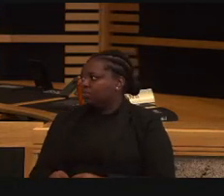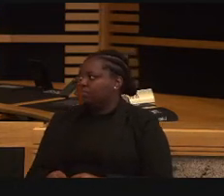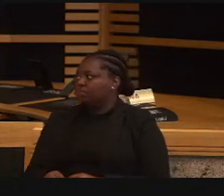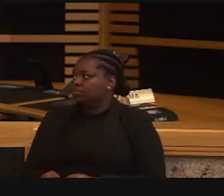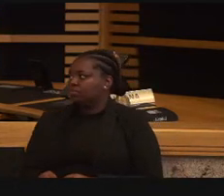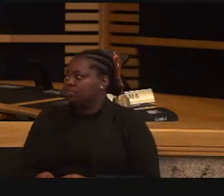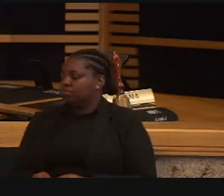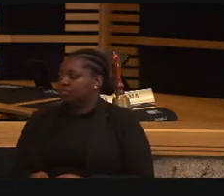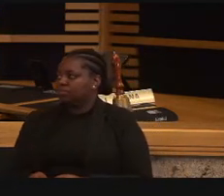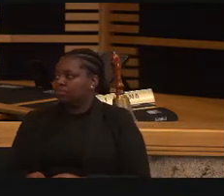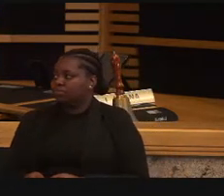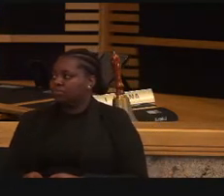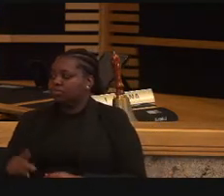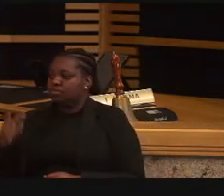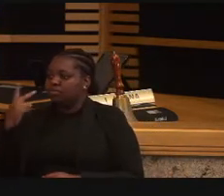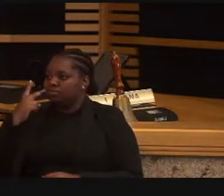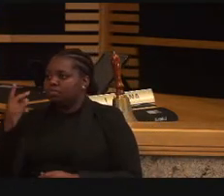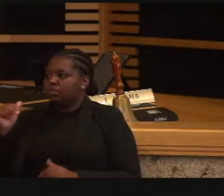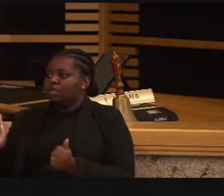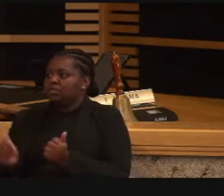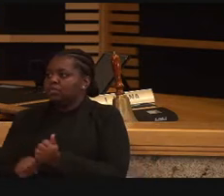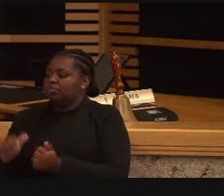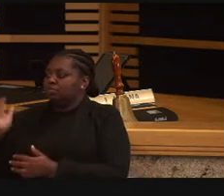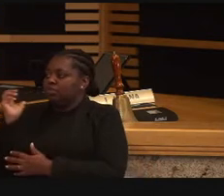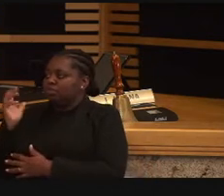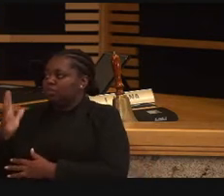You see, Honorable Deputy Speaker,